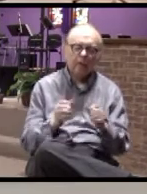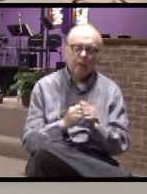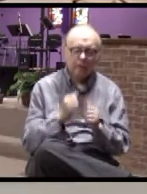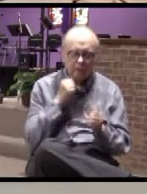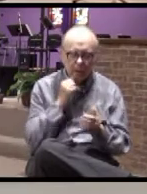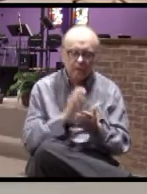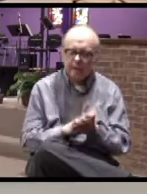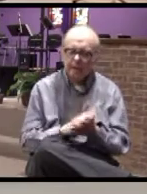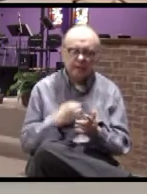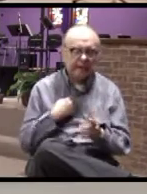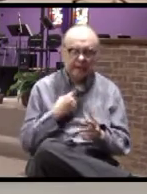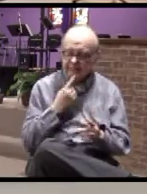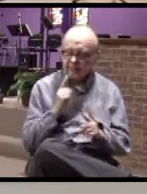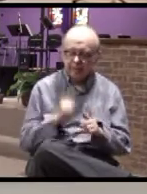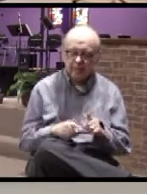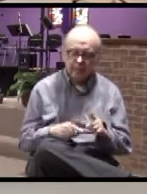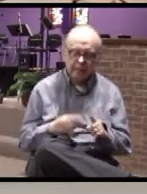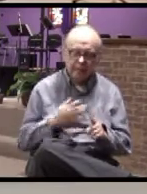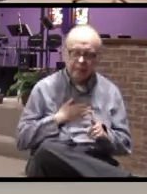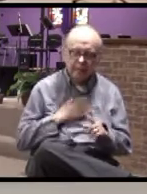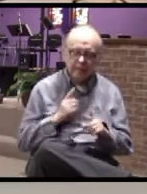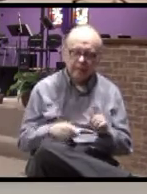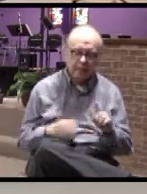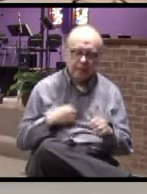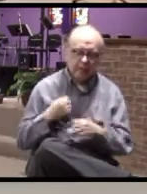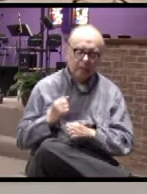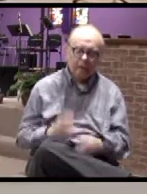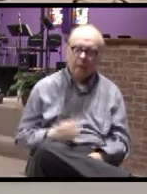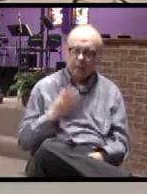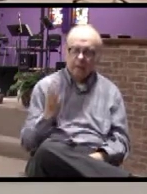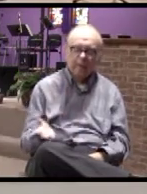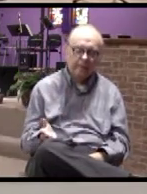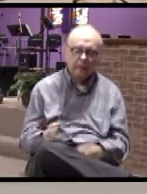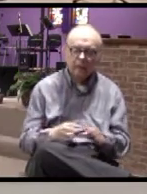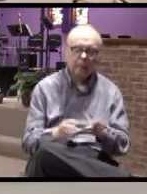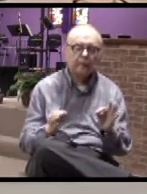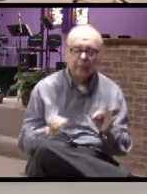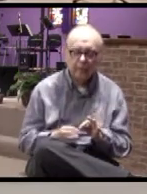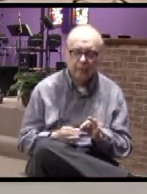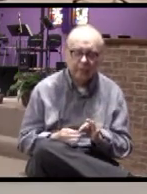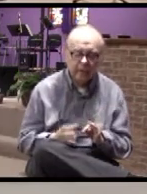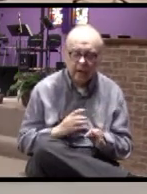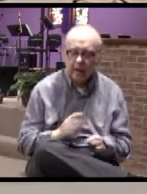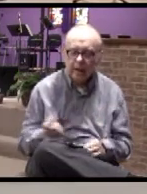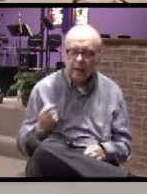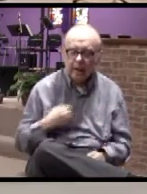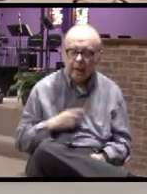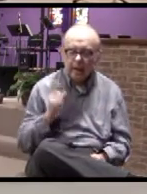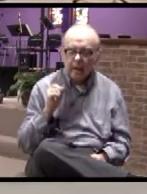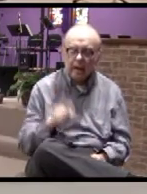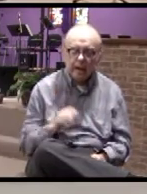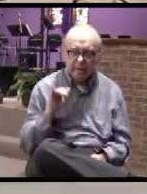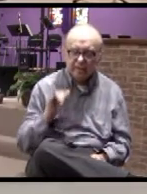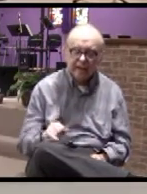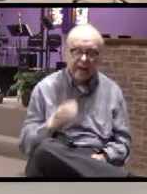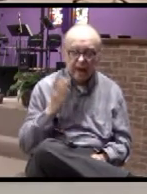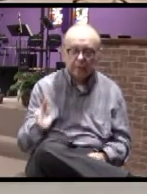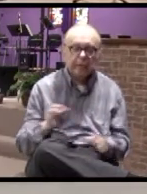And he says, no, I can't. My soldiers are out there on the field and I must stay out